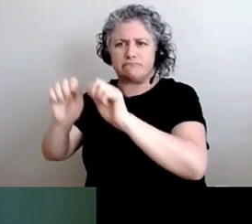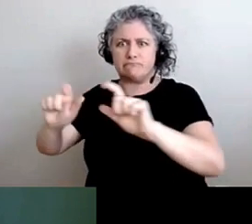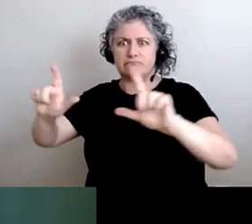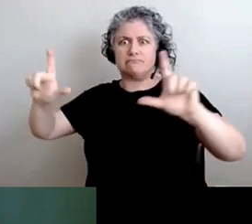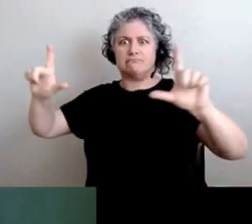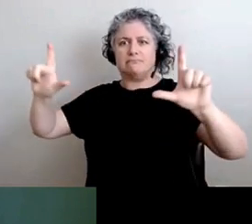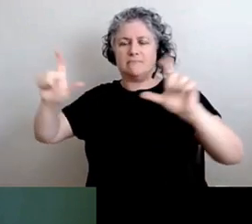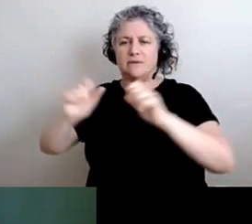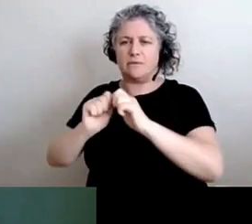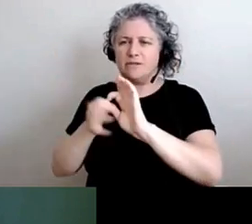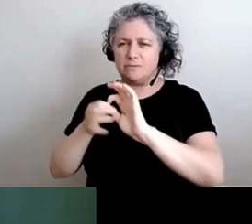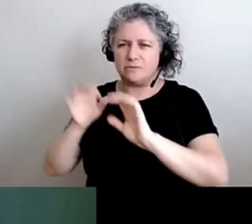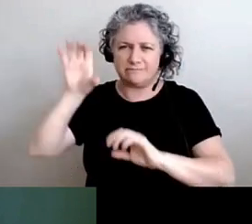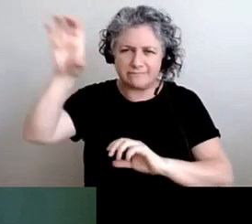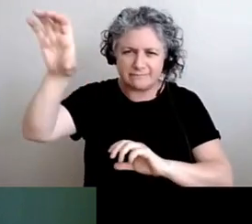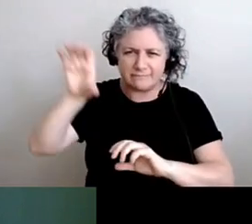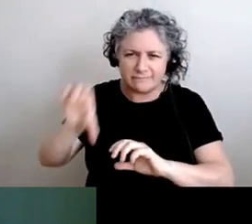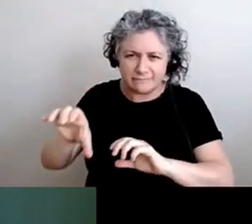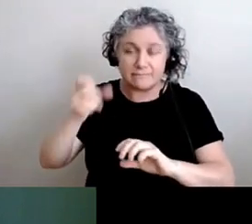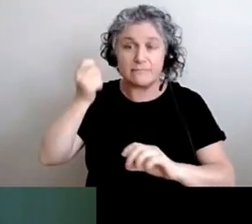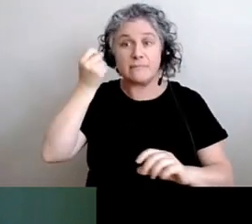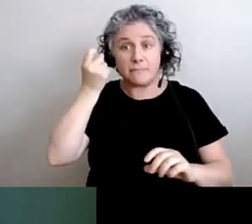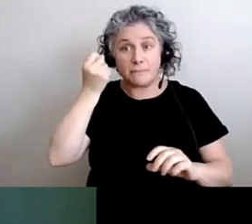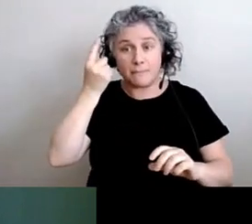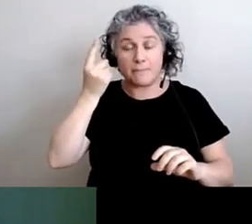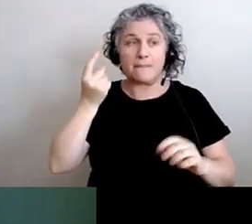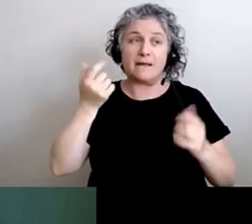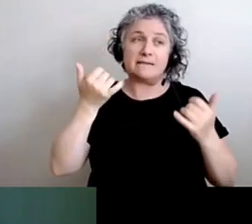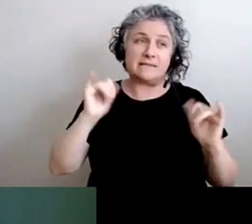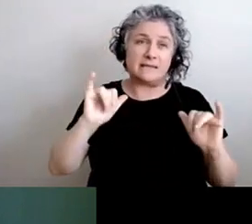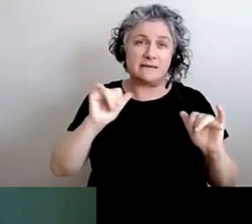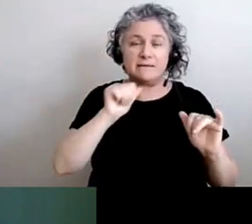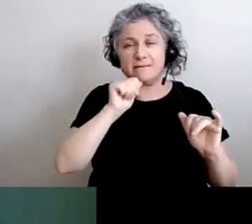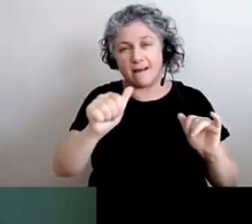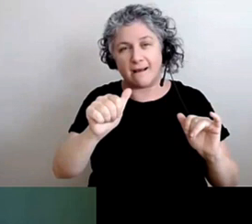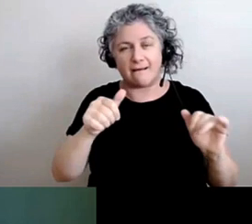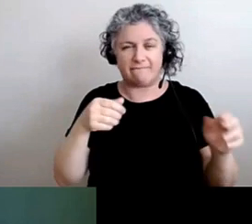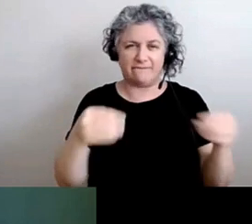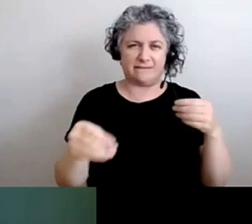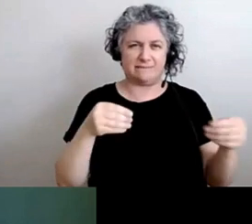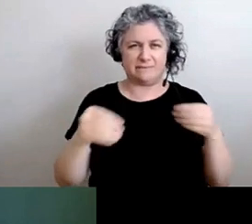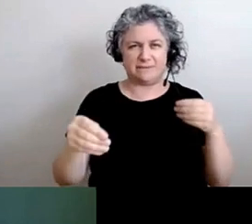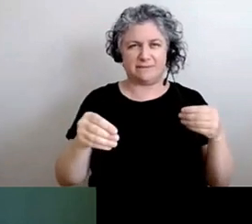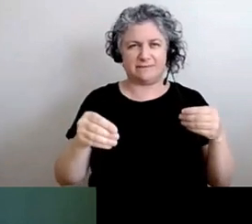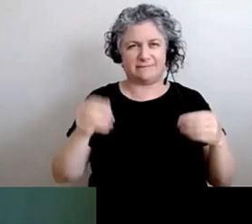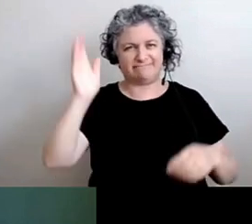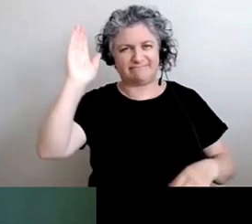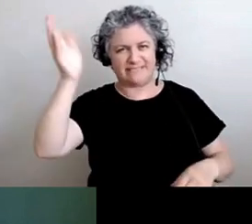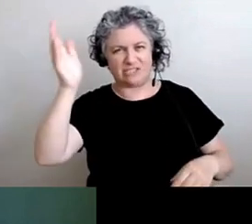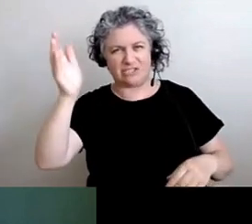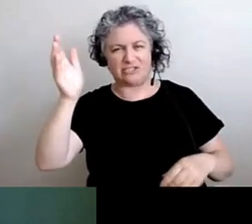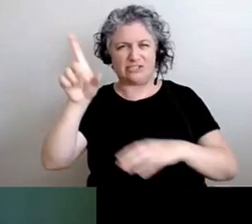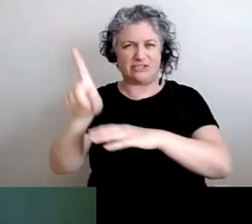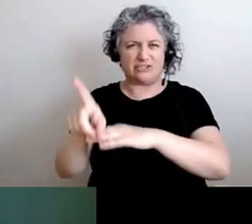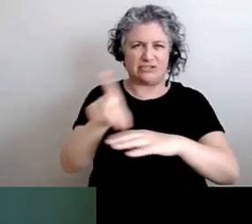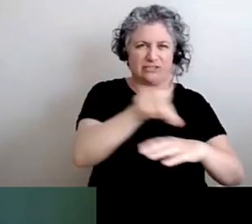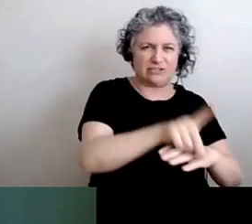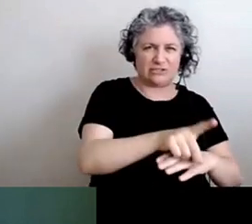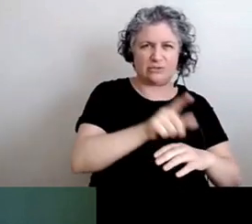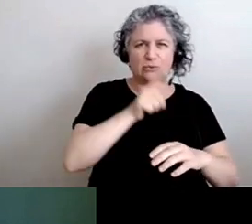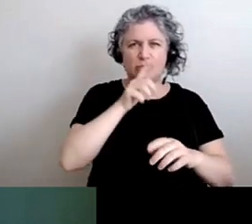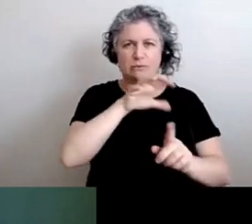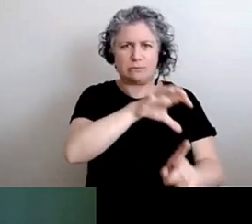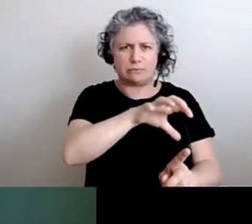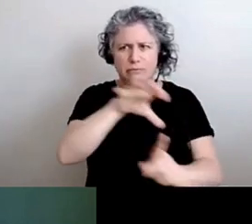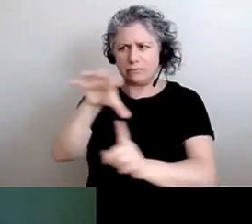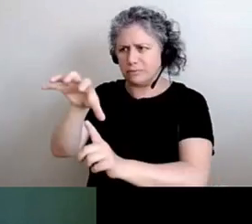our interpreters in there. However, it's still not as flexible in terms of our speakers and then who is spotlighted when